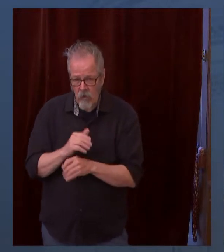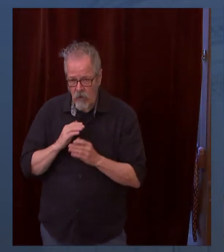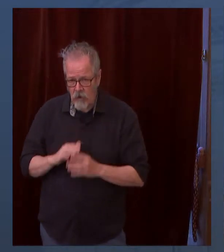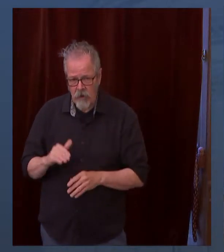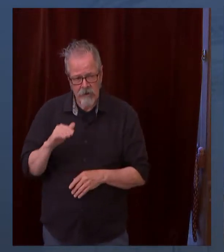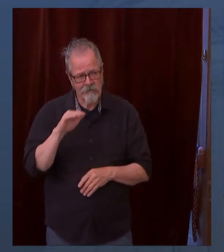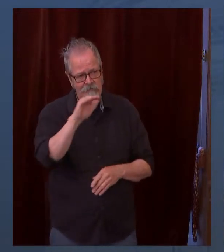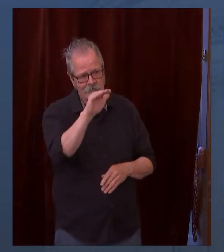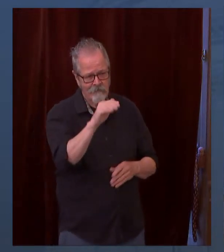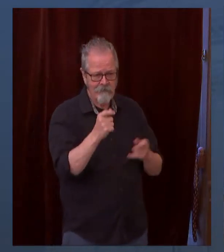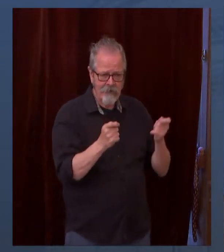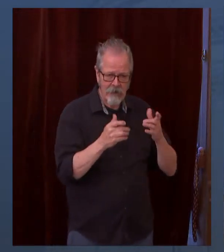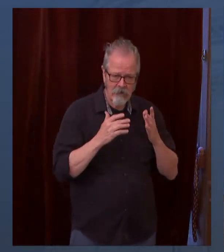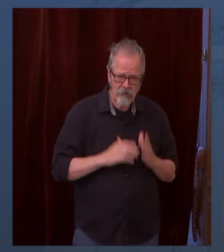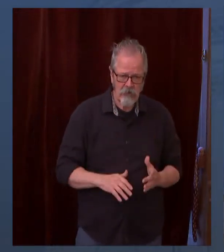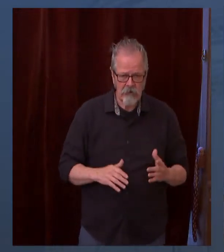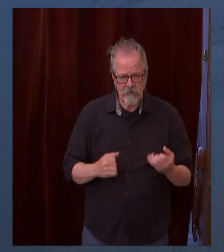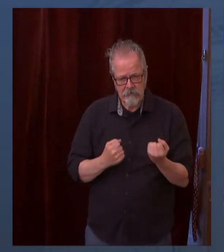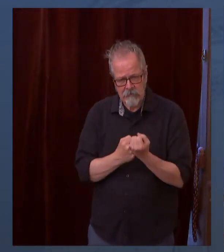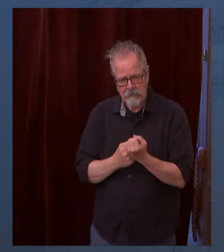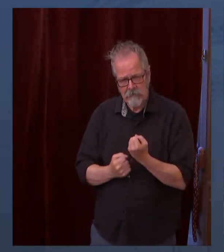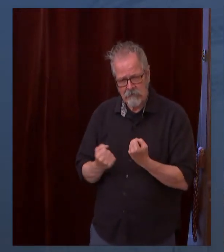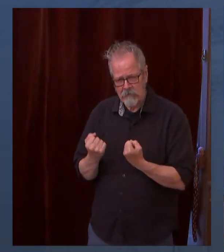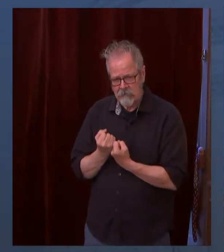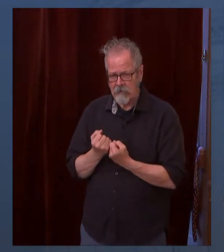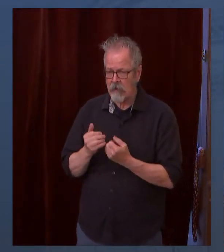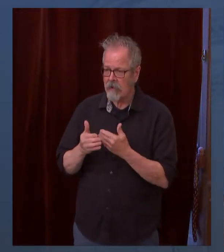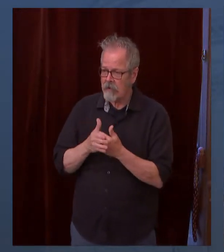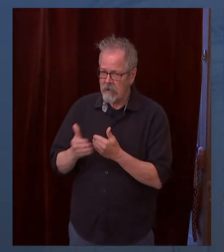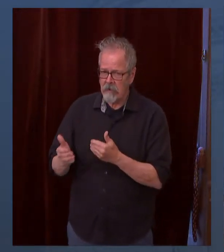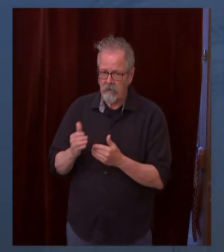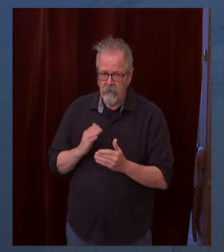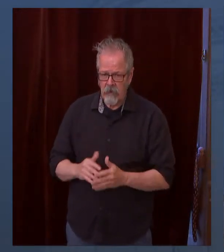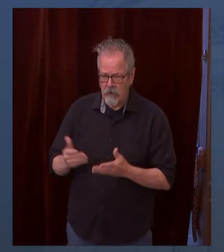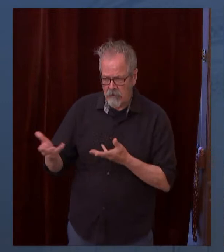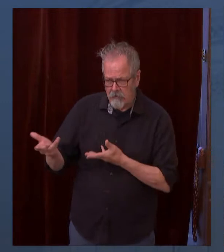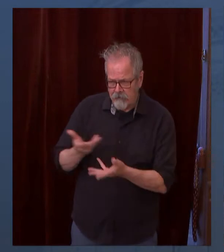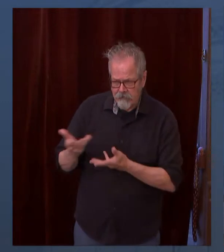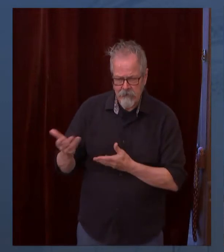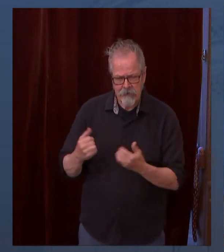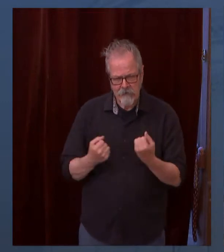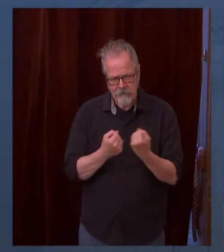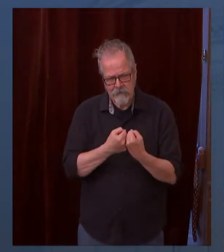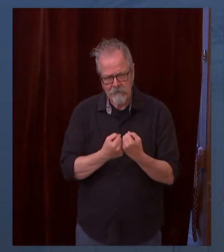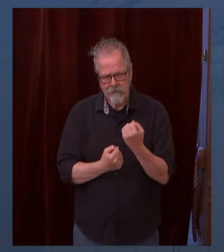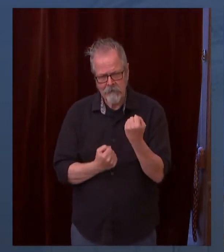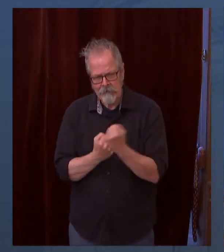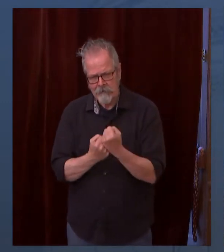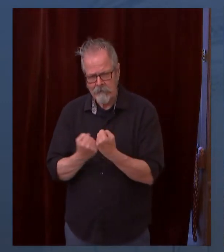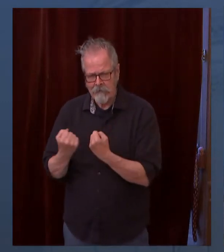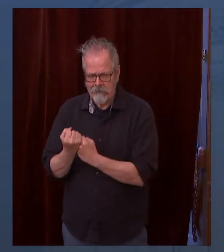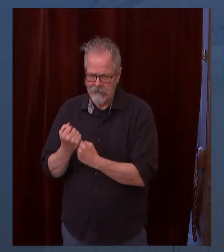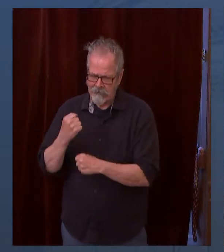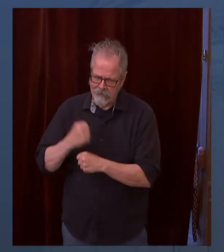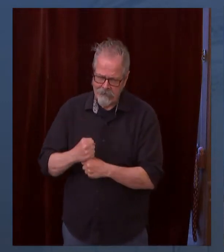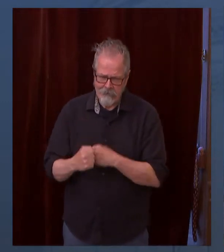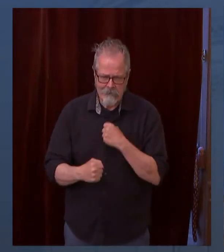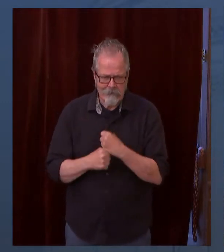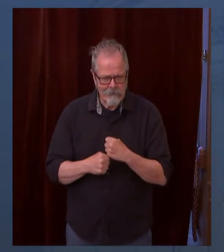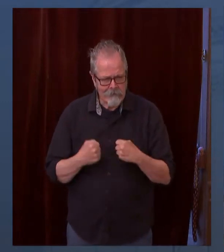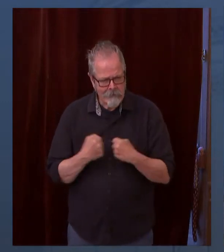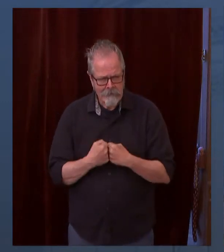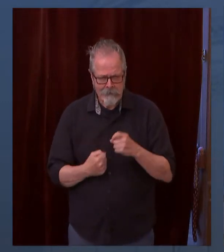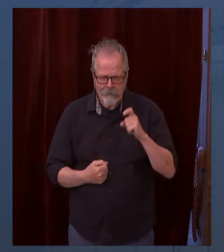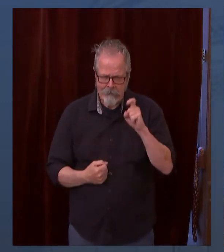share the science of this, that these vaccines are safe, but also share the viewpoint that this is the